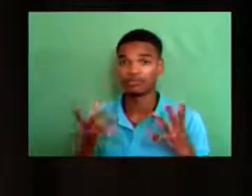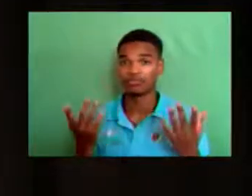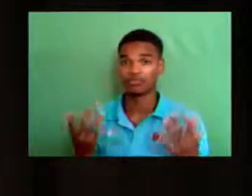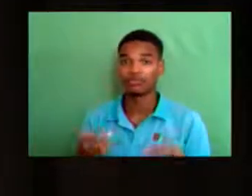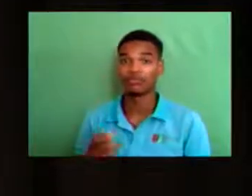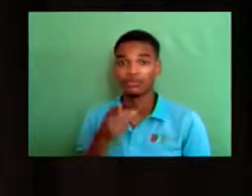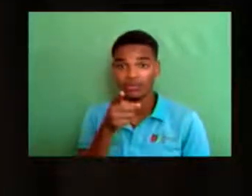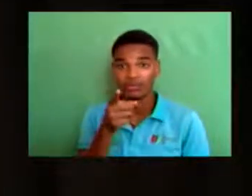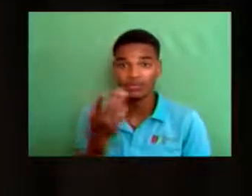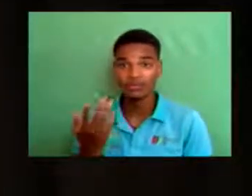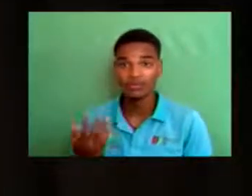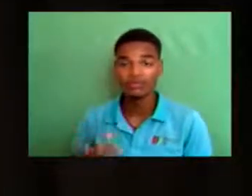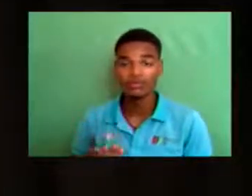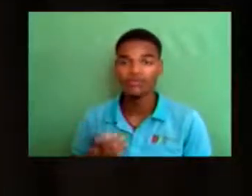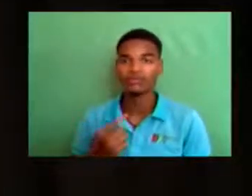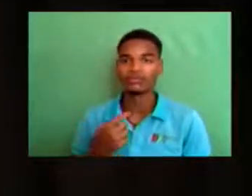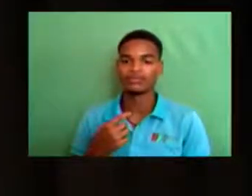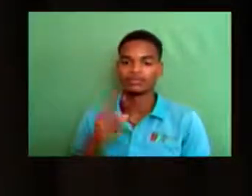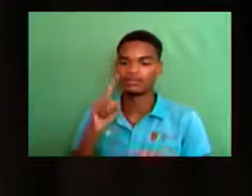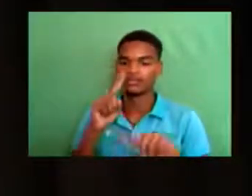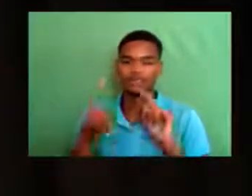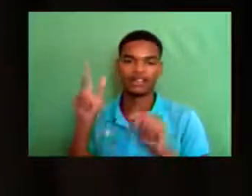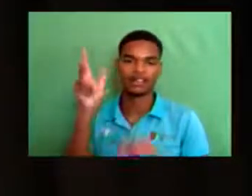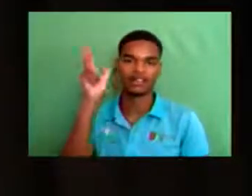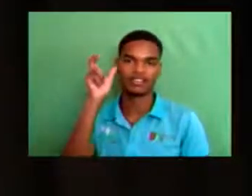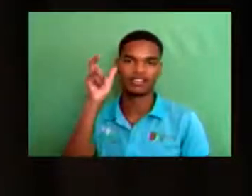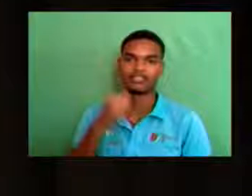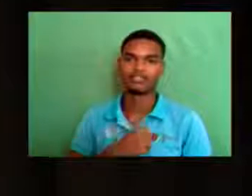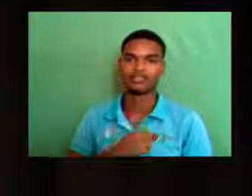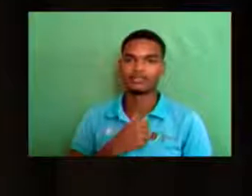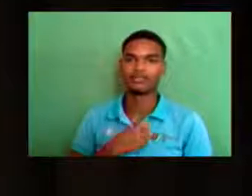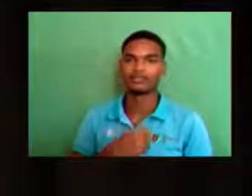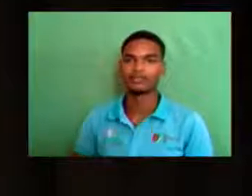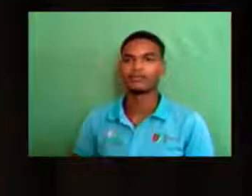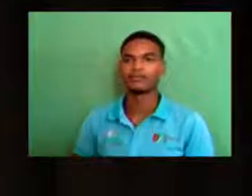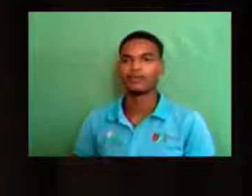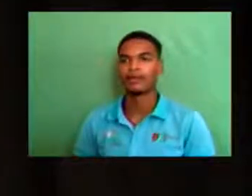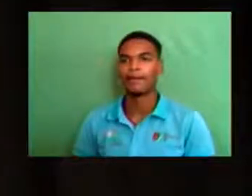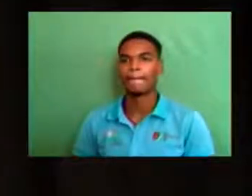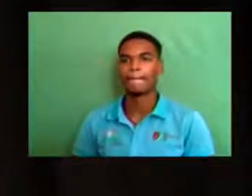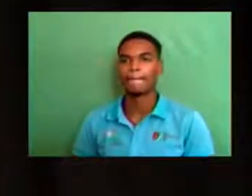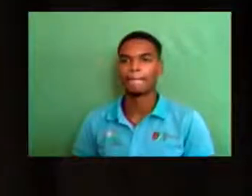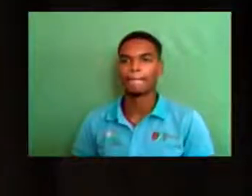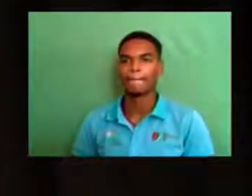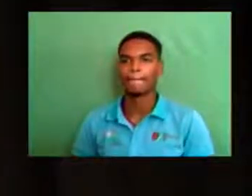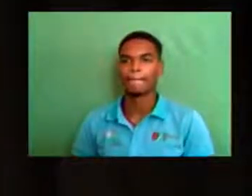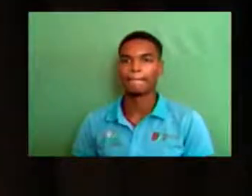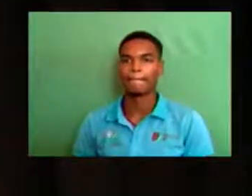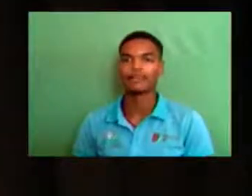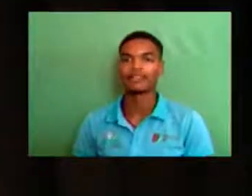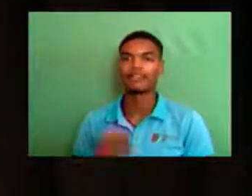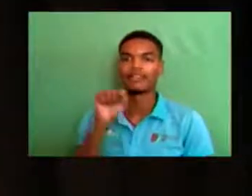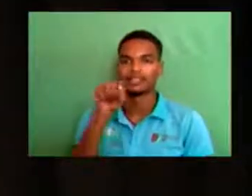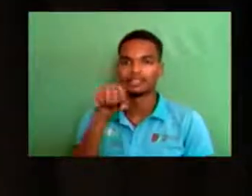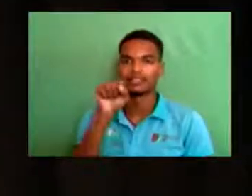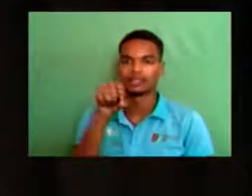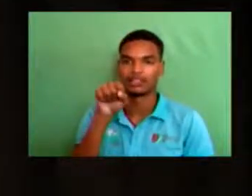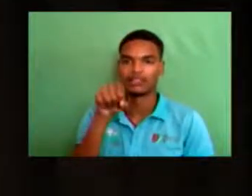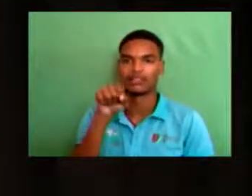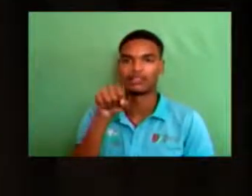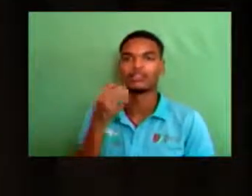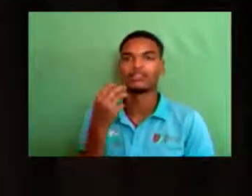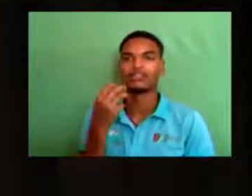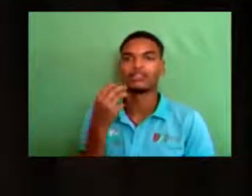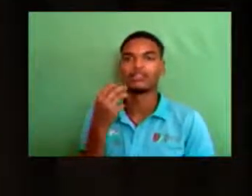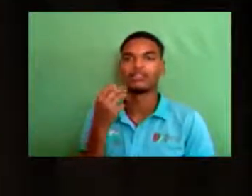Would you be able to share the research findings? Yes. And what I'll do,